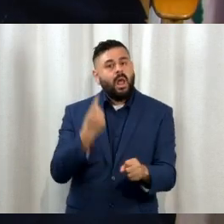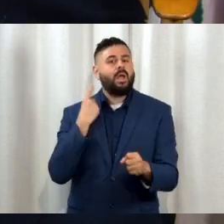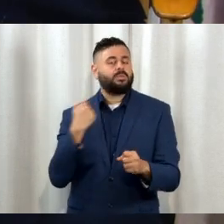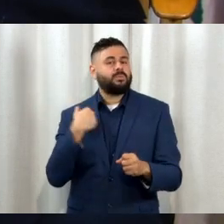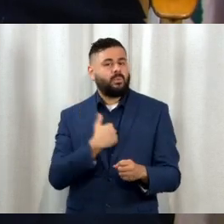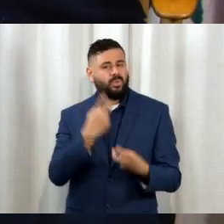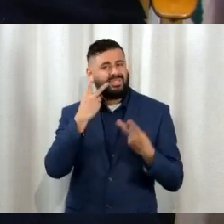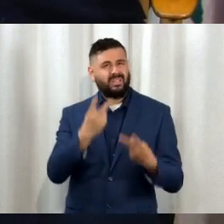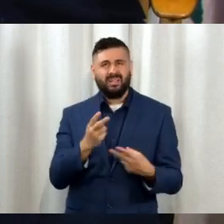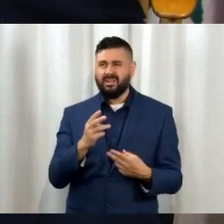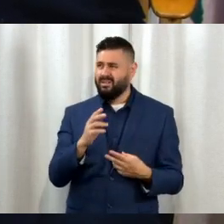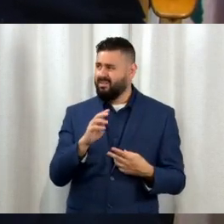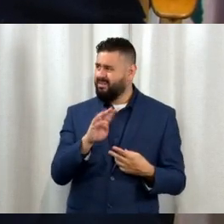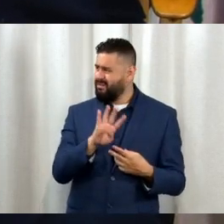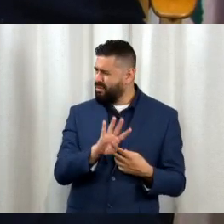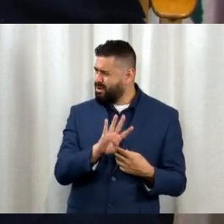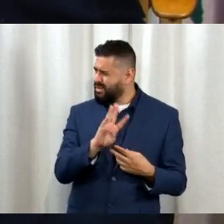the